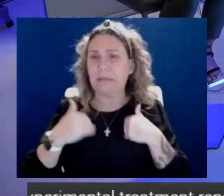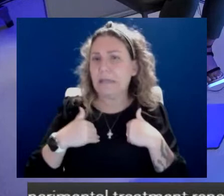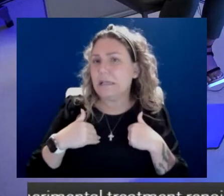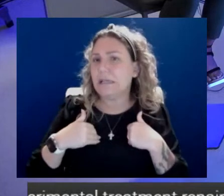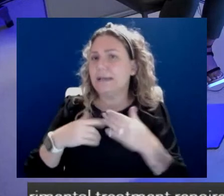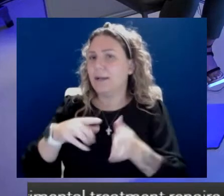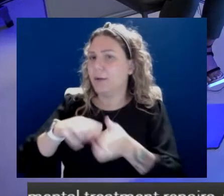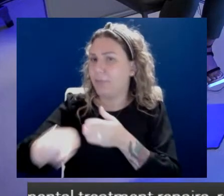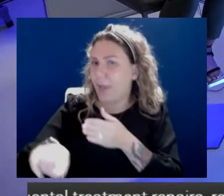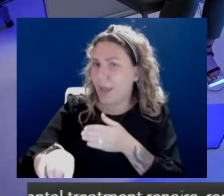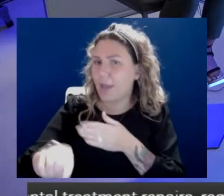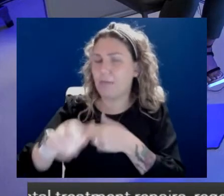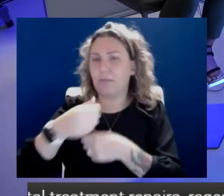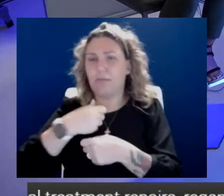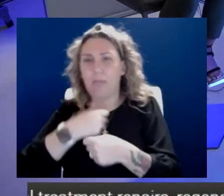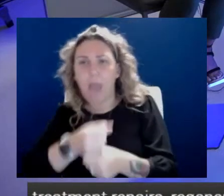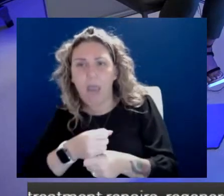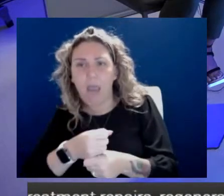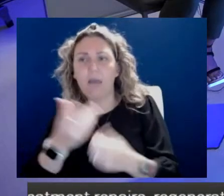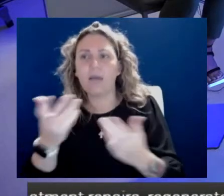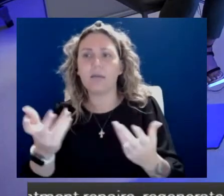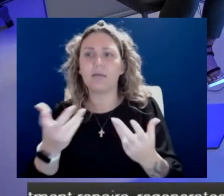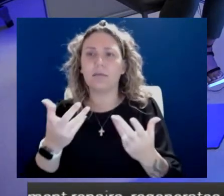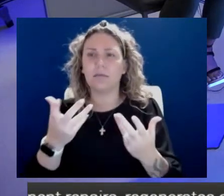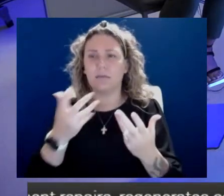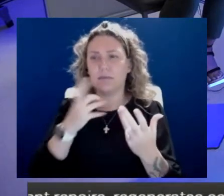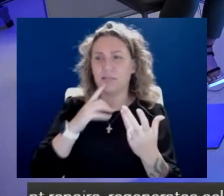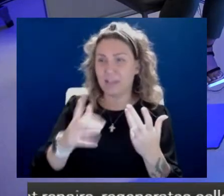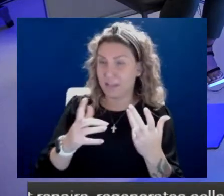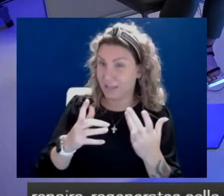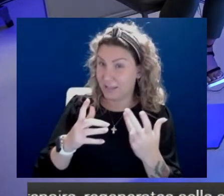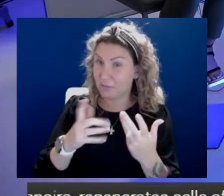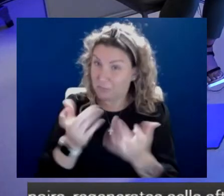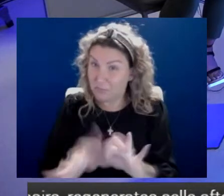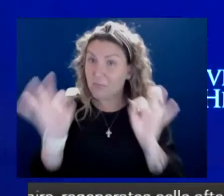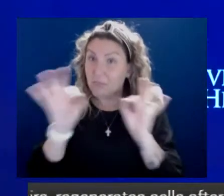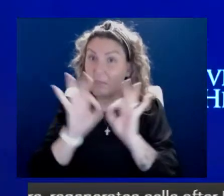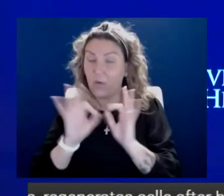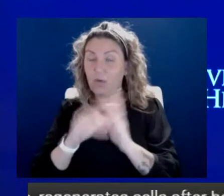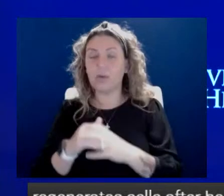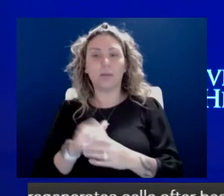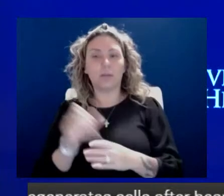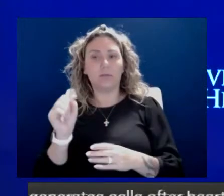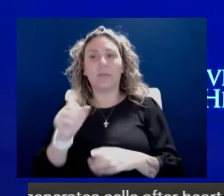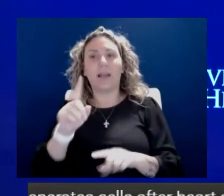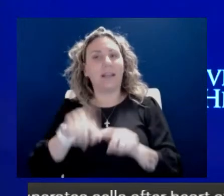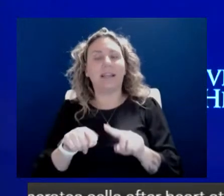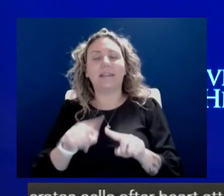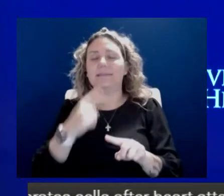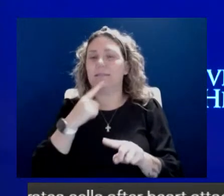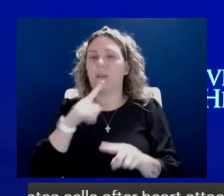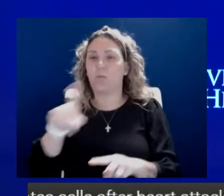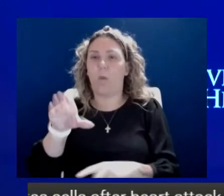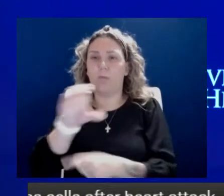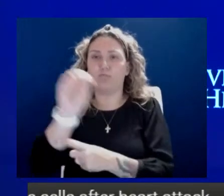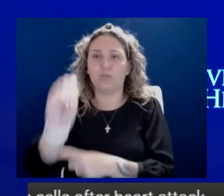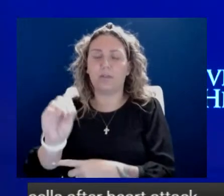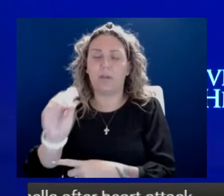is made? I mean, I think that really goes a long way. Absolutely. I can't say that for 100% of every bill, but right.